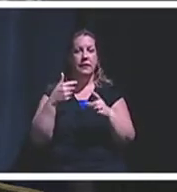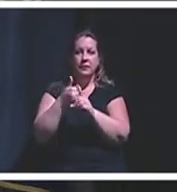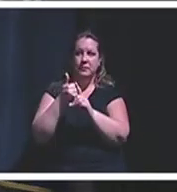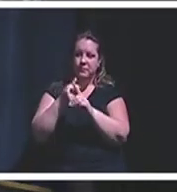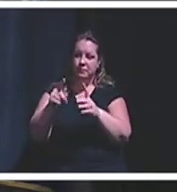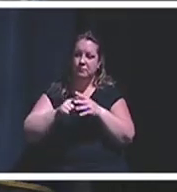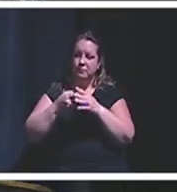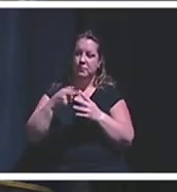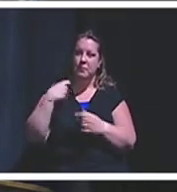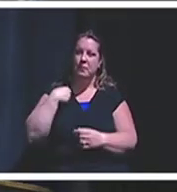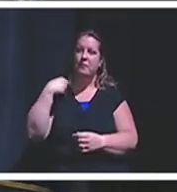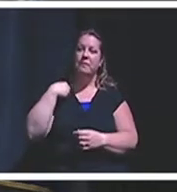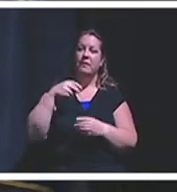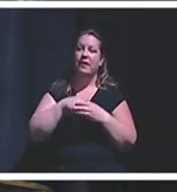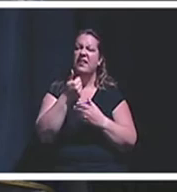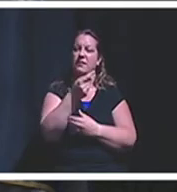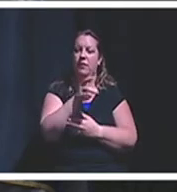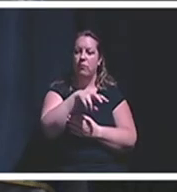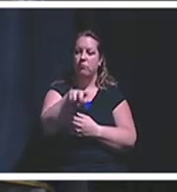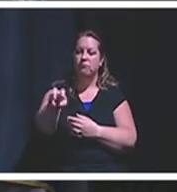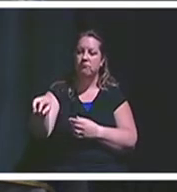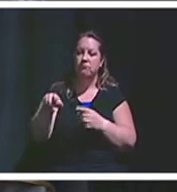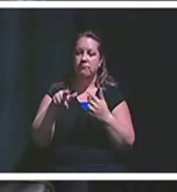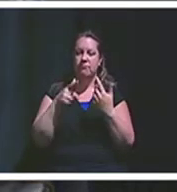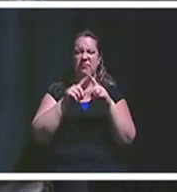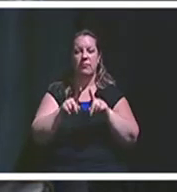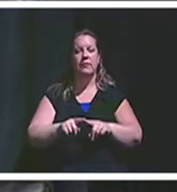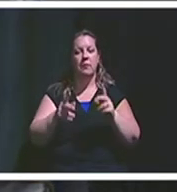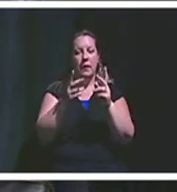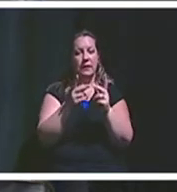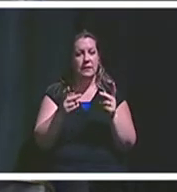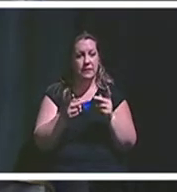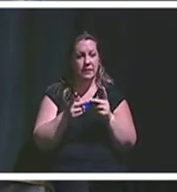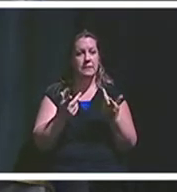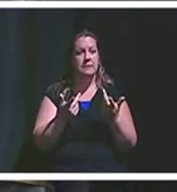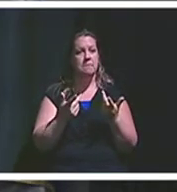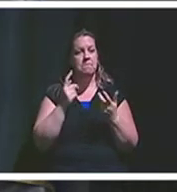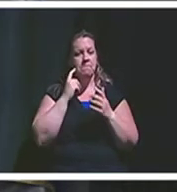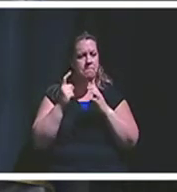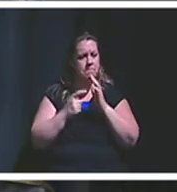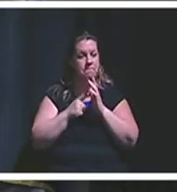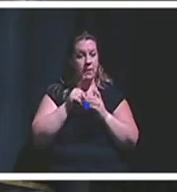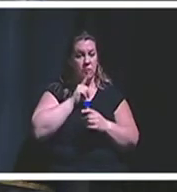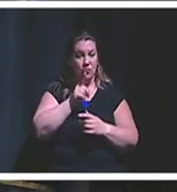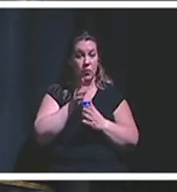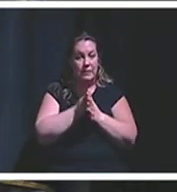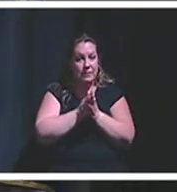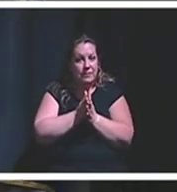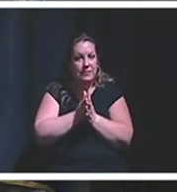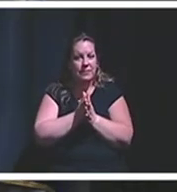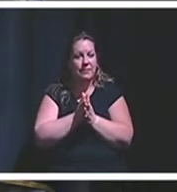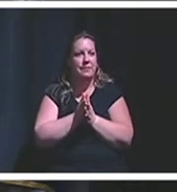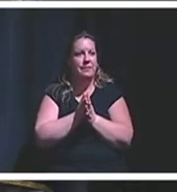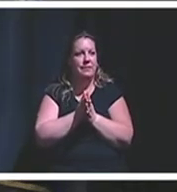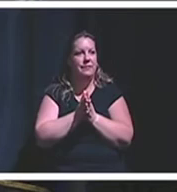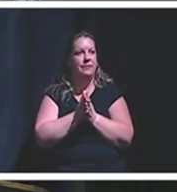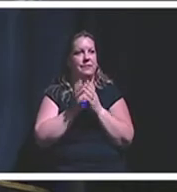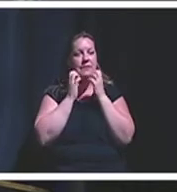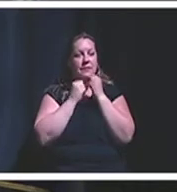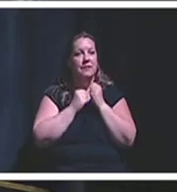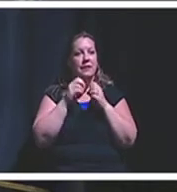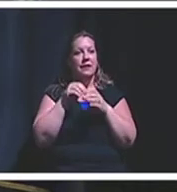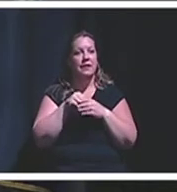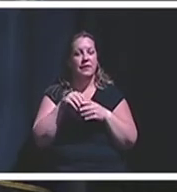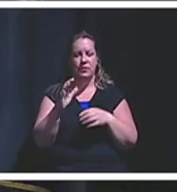volunteering in several places. She found her true passion in